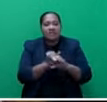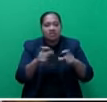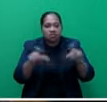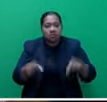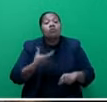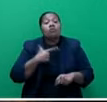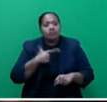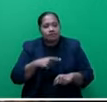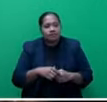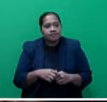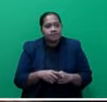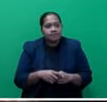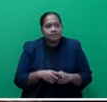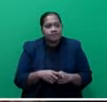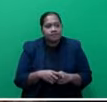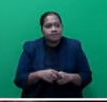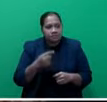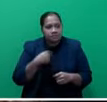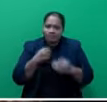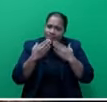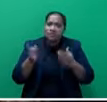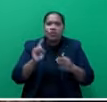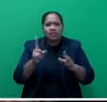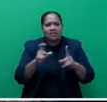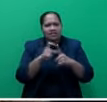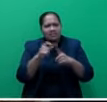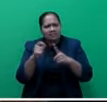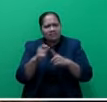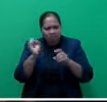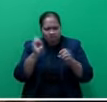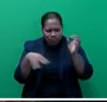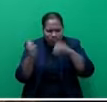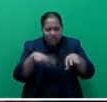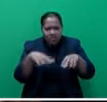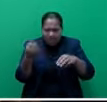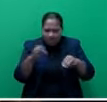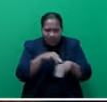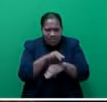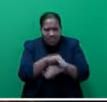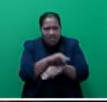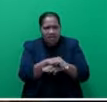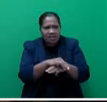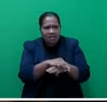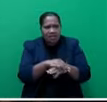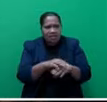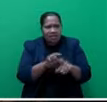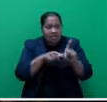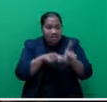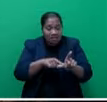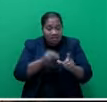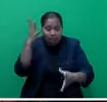this. I commend what the DPP has put up. They put up monthly and a yearly summary of